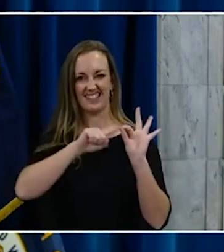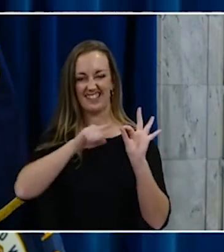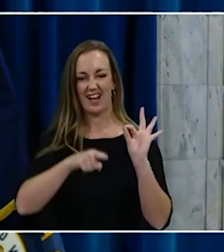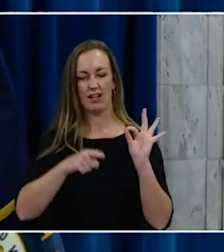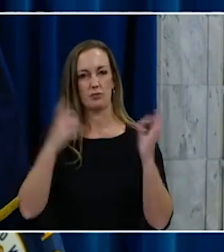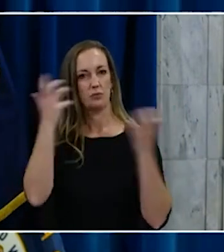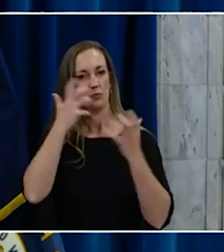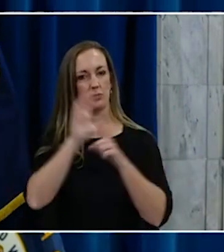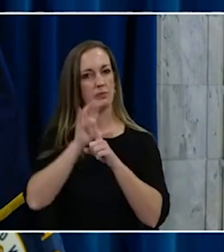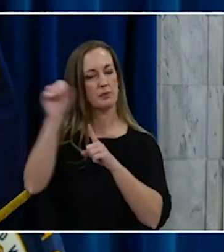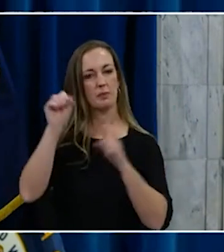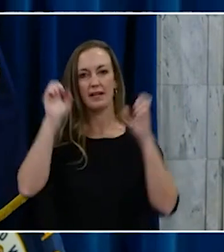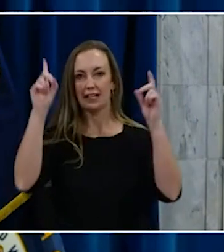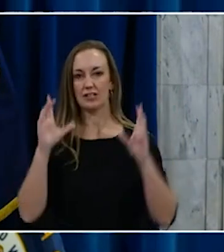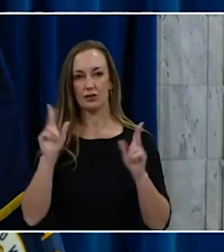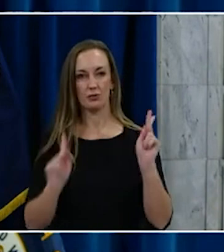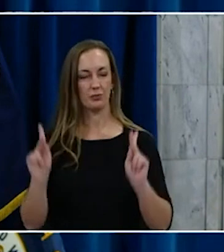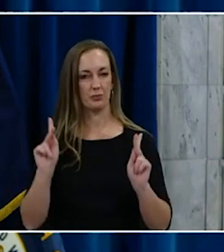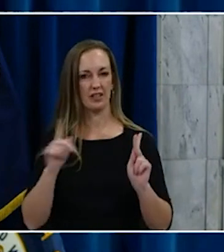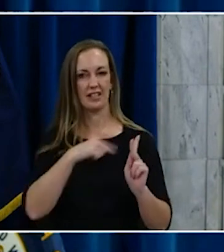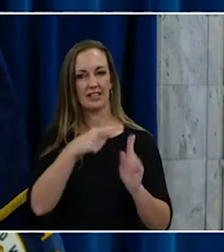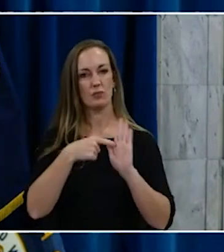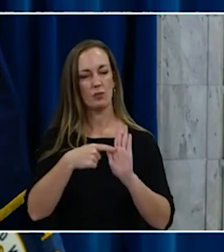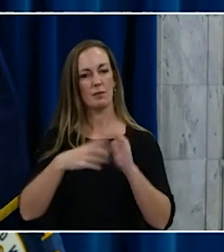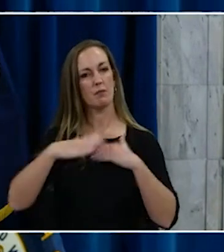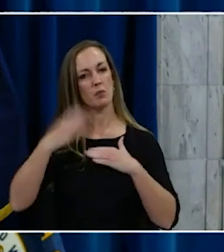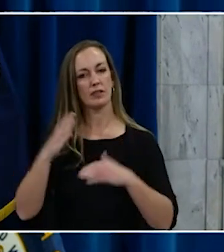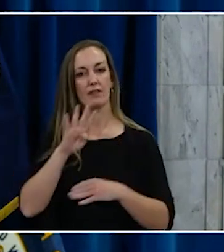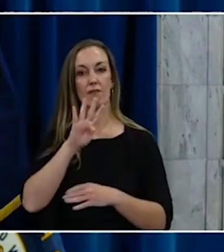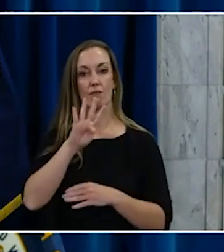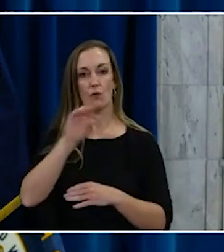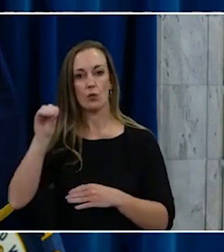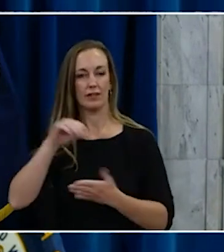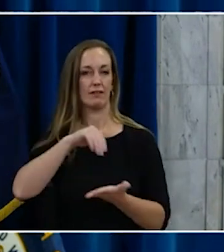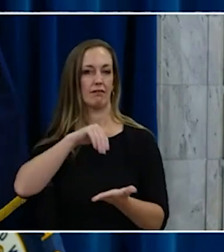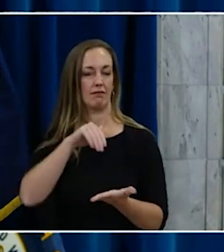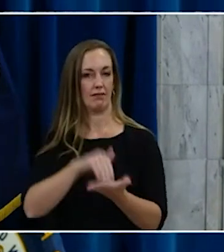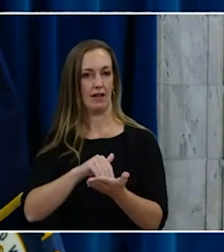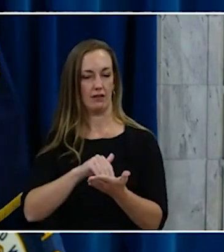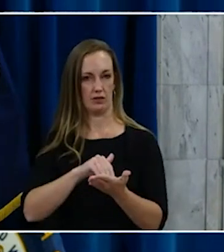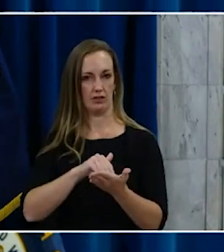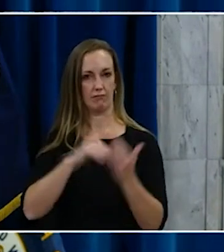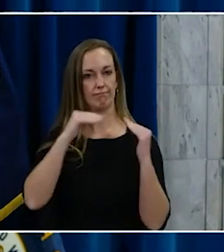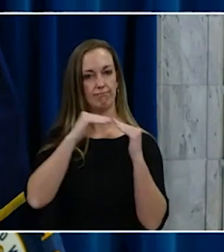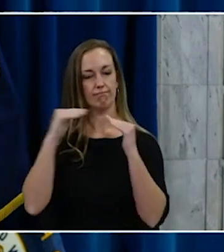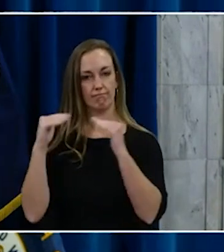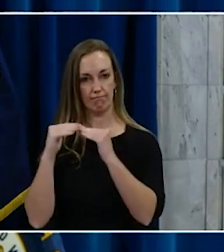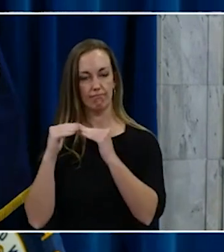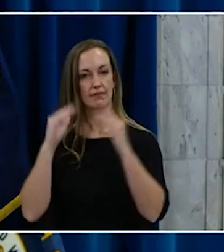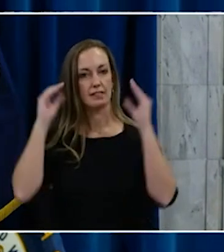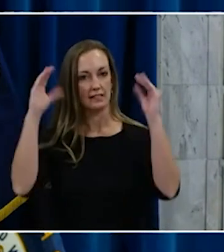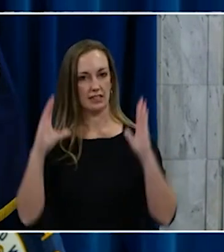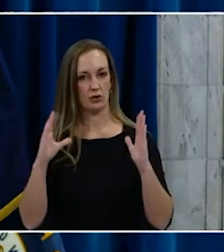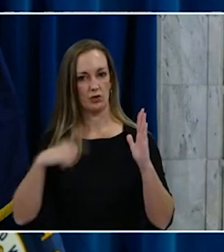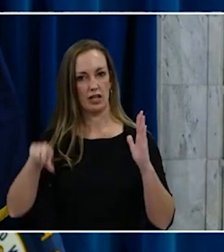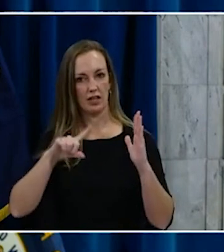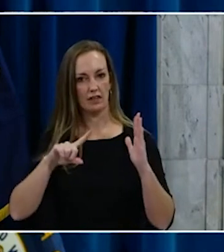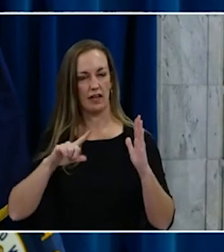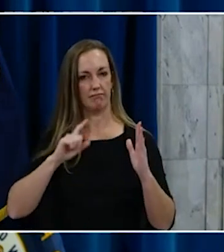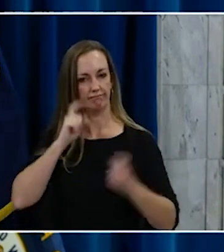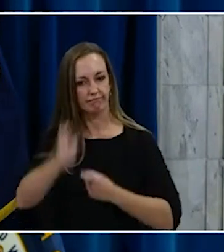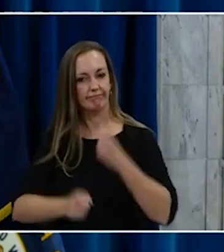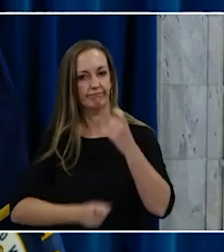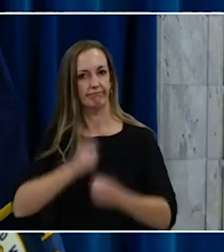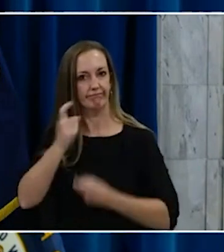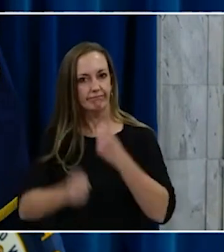exemplary educators. They represent more than 40,000 fellow teachers who give of themselves every